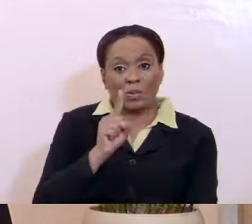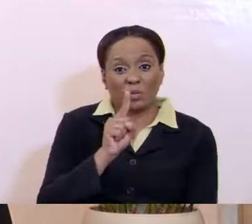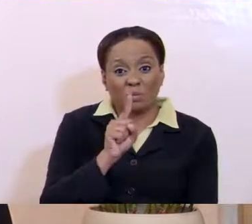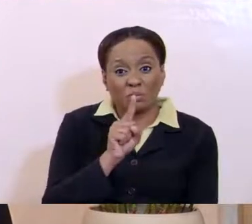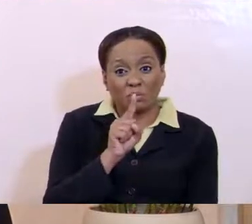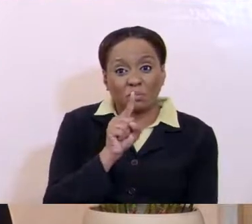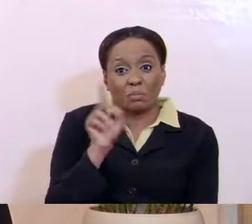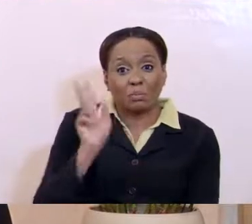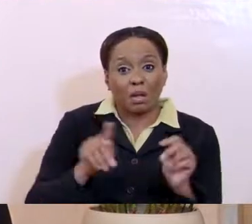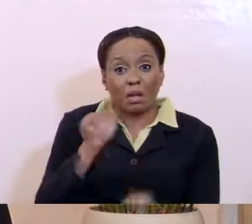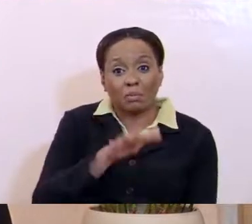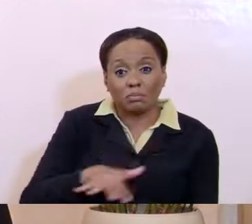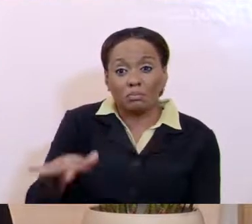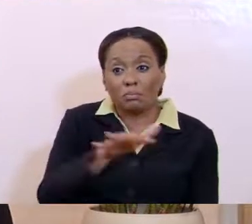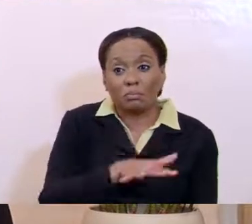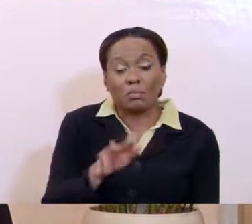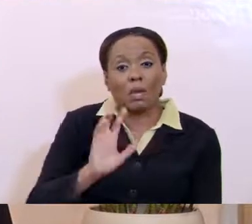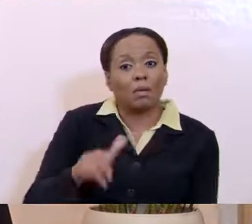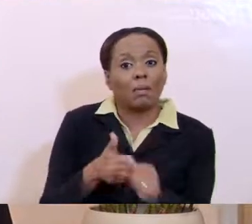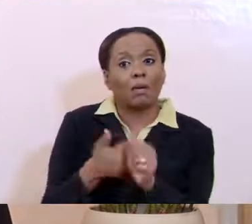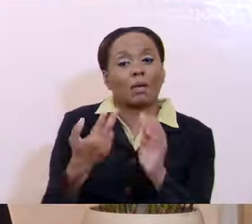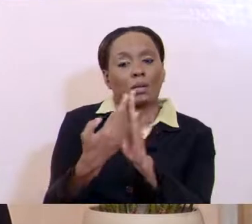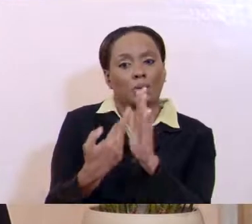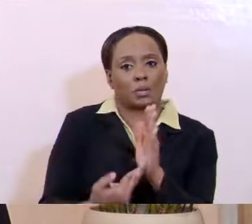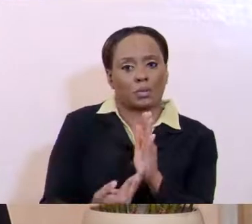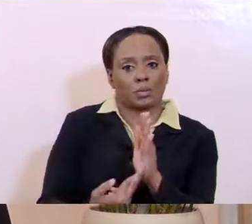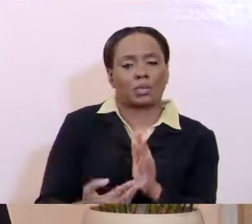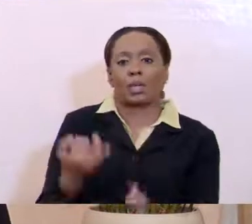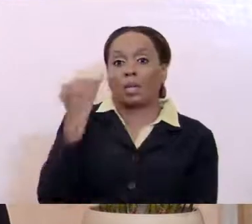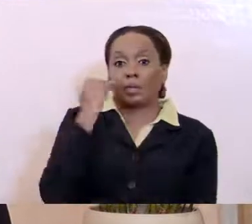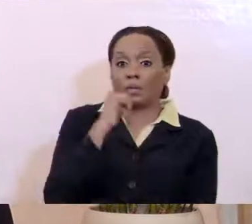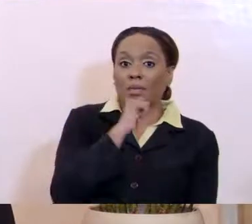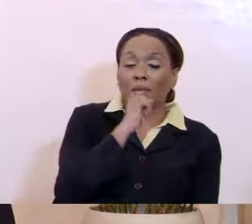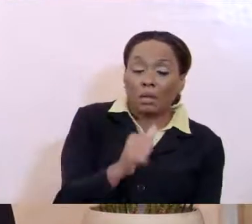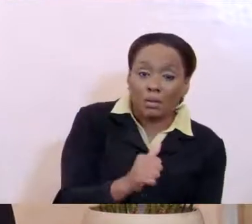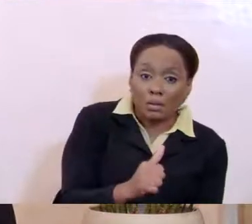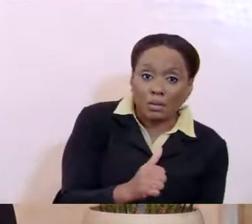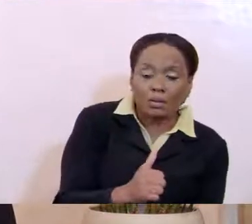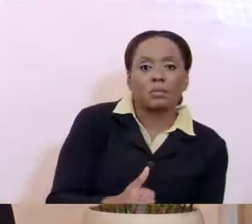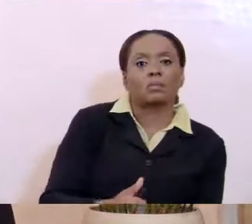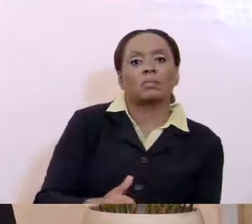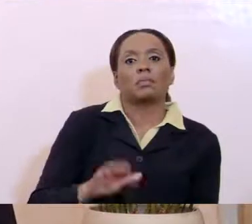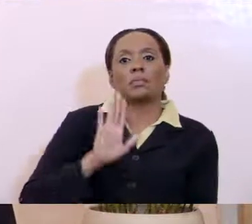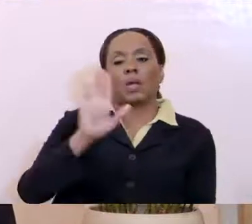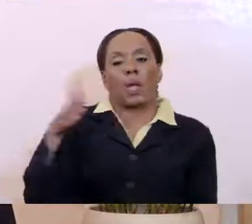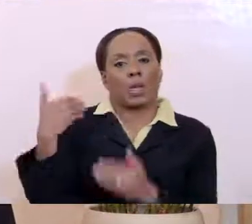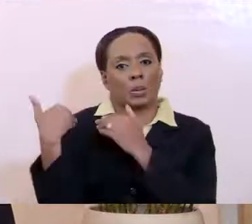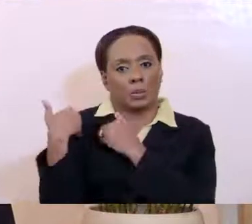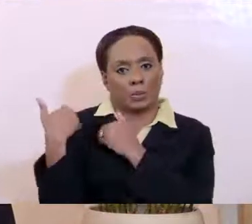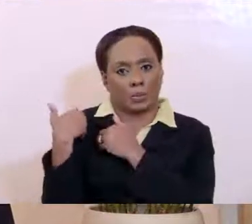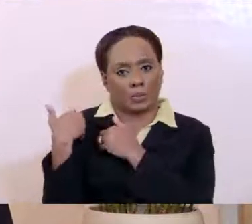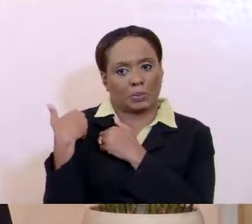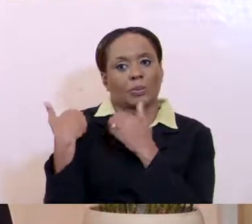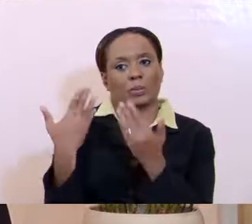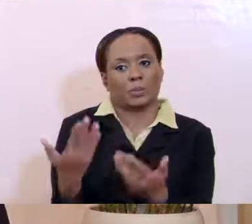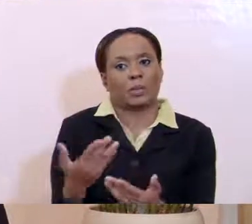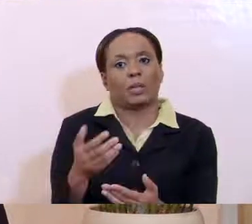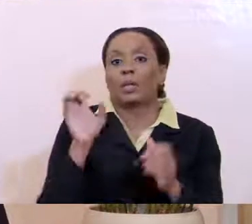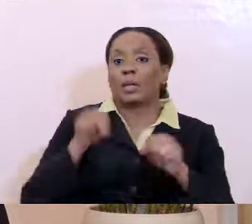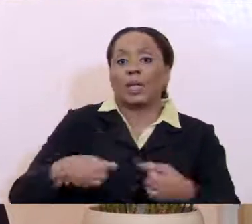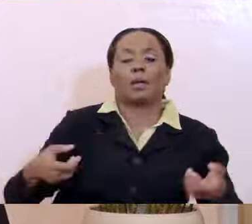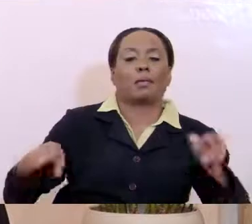follow the protocols. If they don't follow the protocols, the liability is yours and your establishment can be